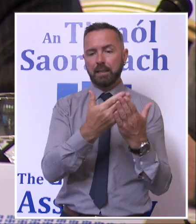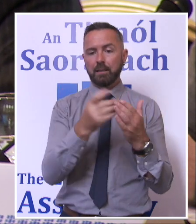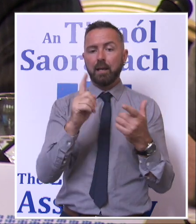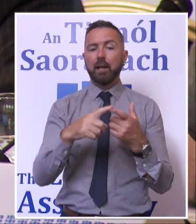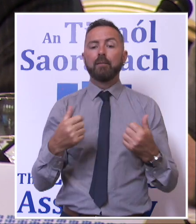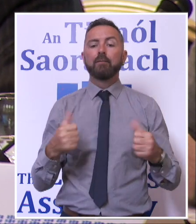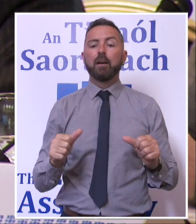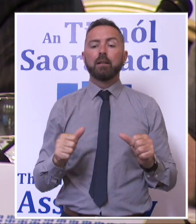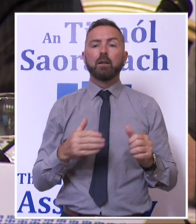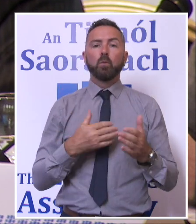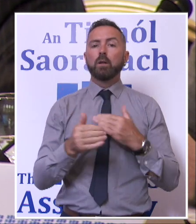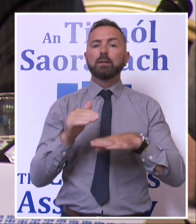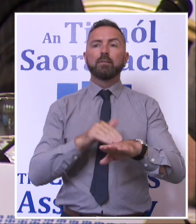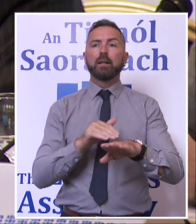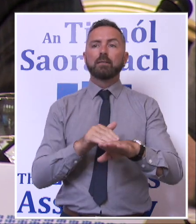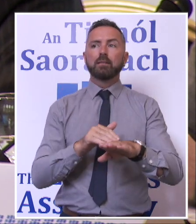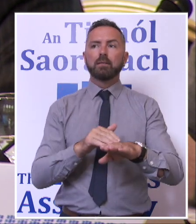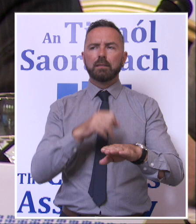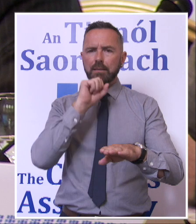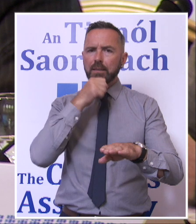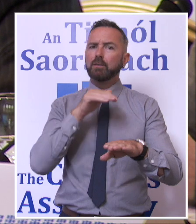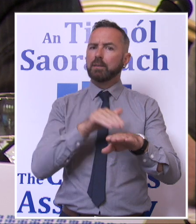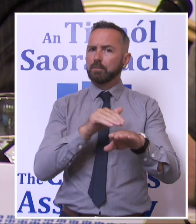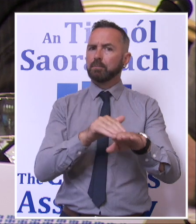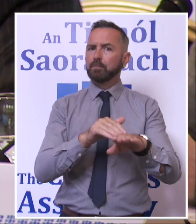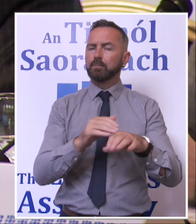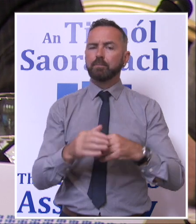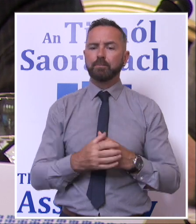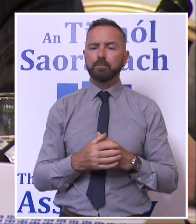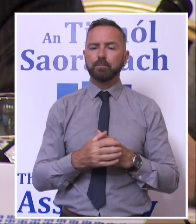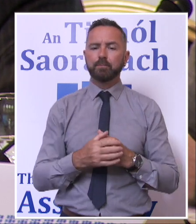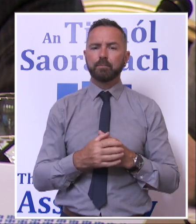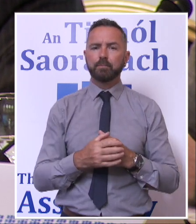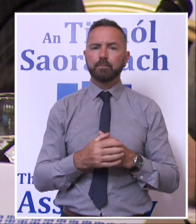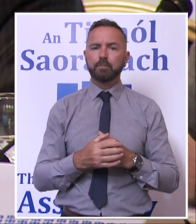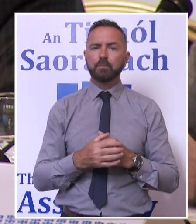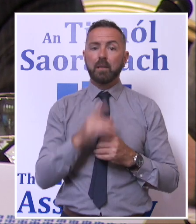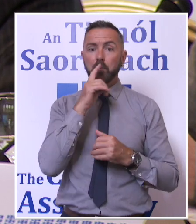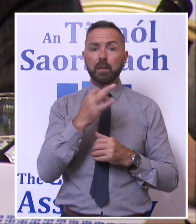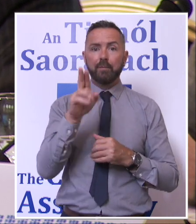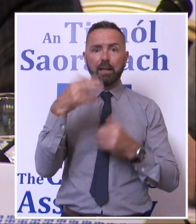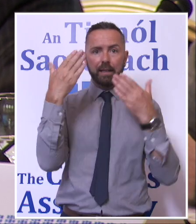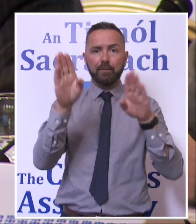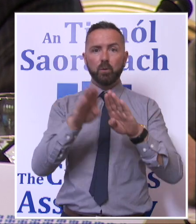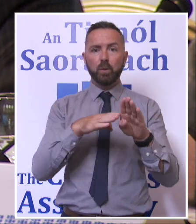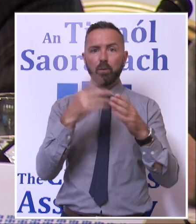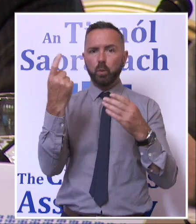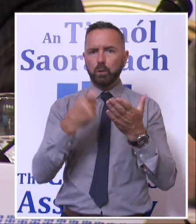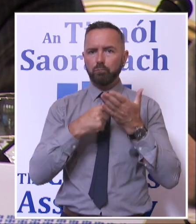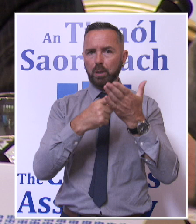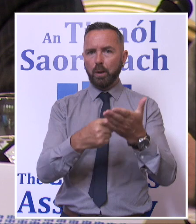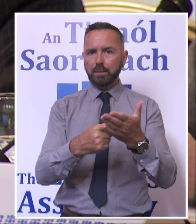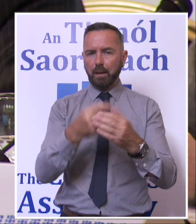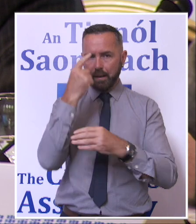finally, what are the implications? And they are very significant to tease through. But if I can leave you with a request, I think